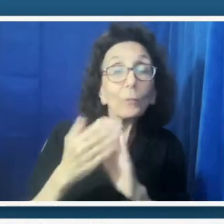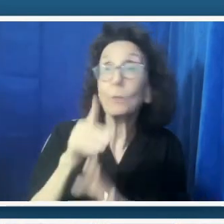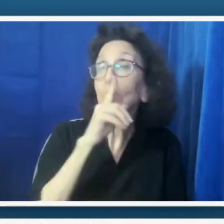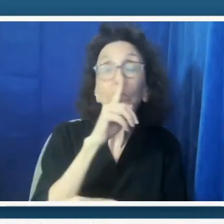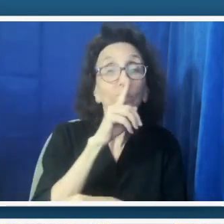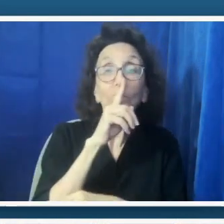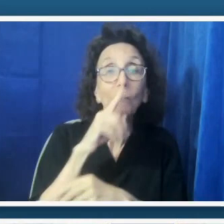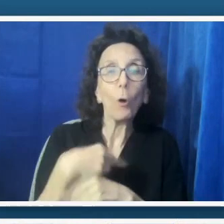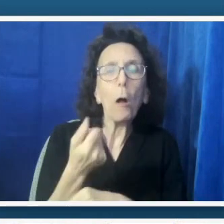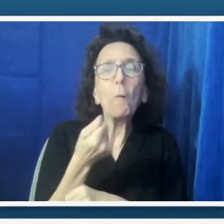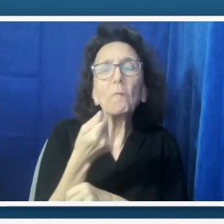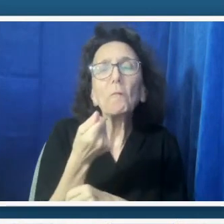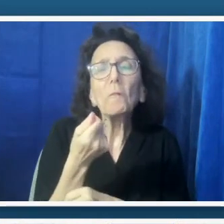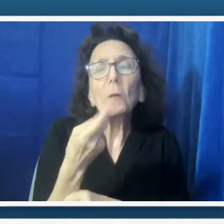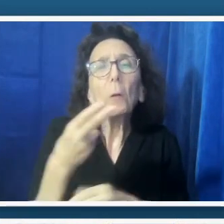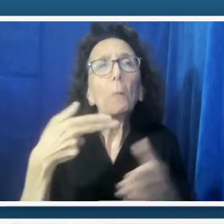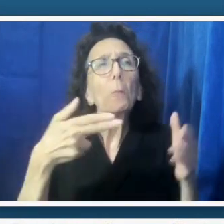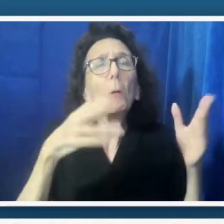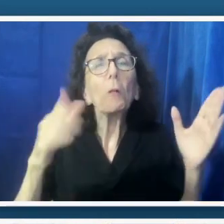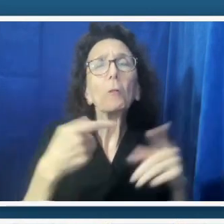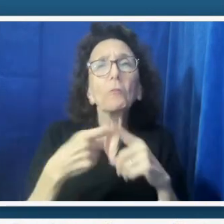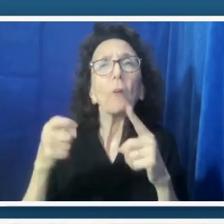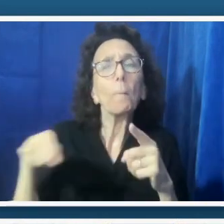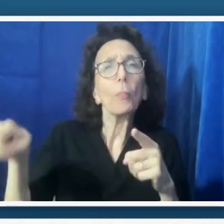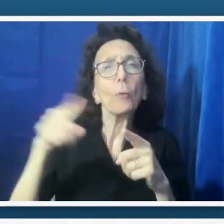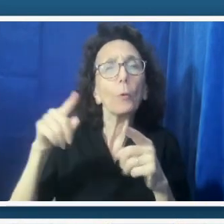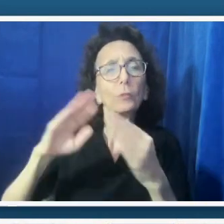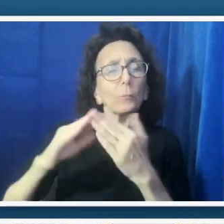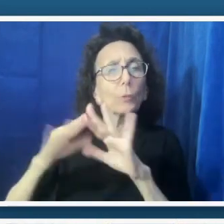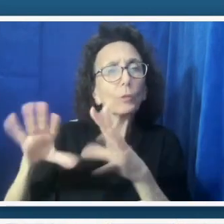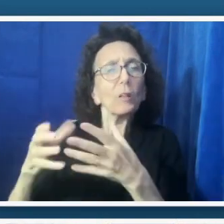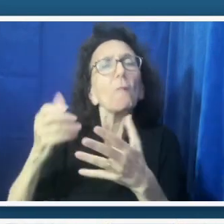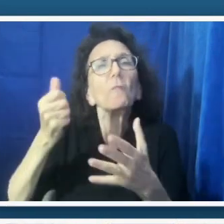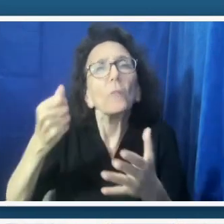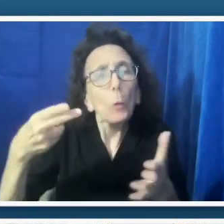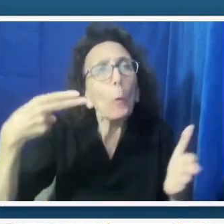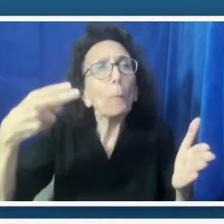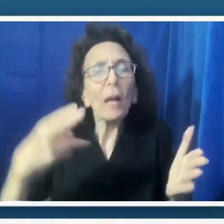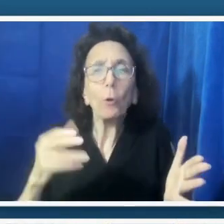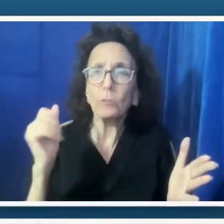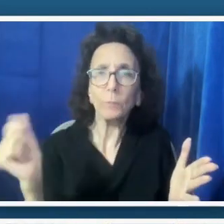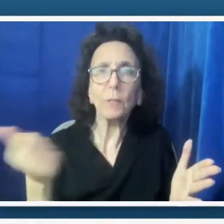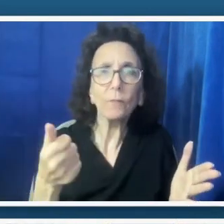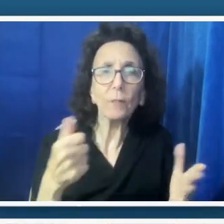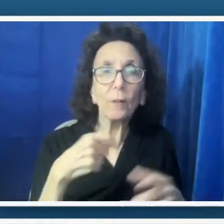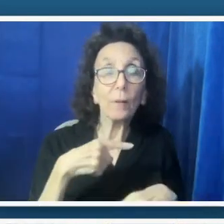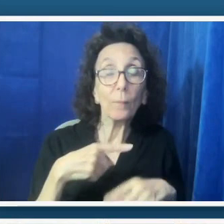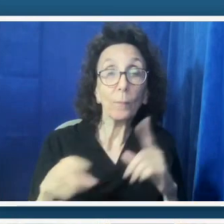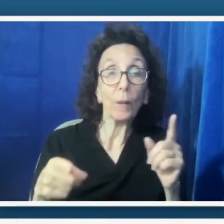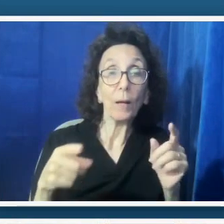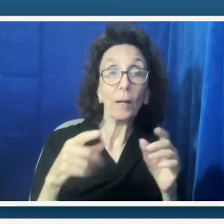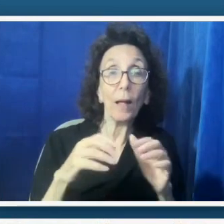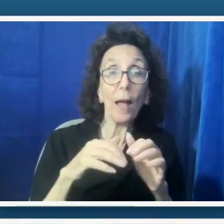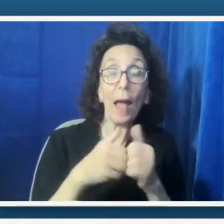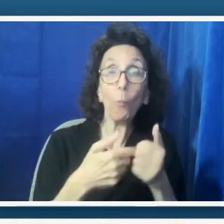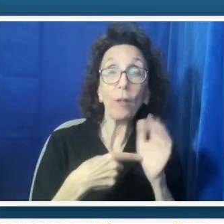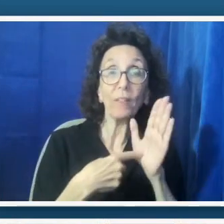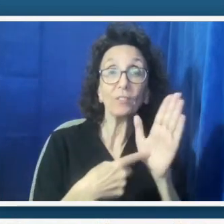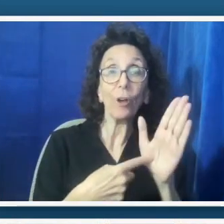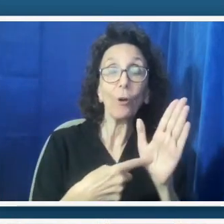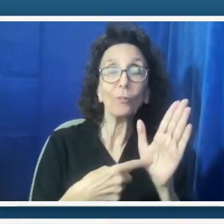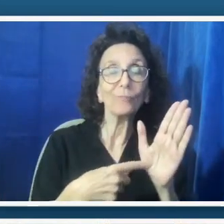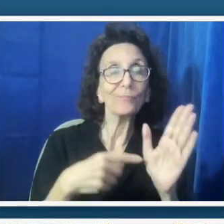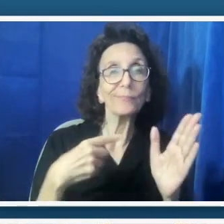a handful of mural artists from these groups, but any representation that existed was, again, pretty